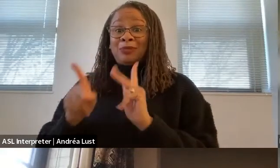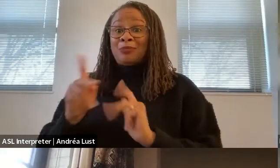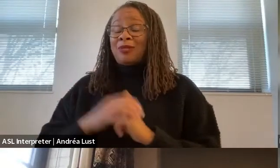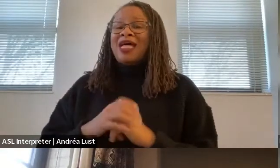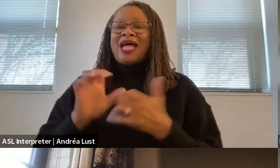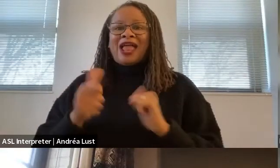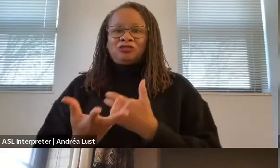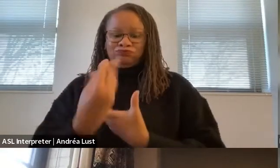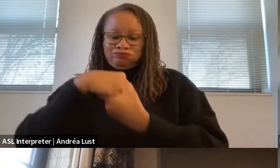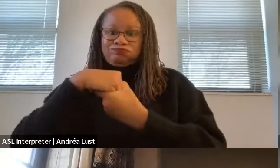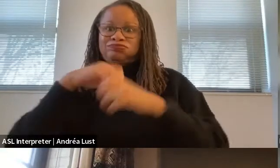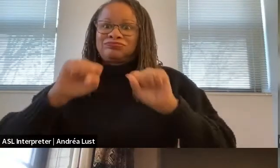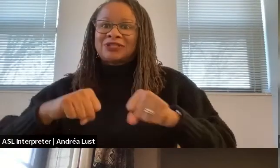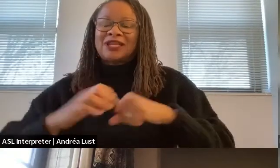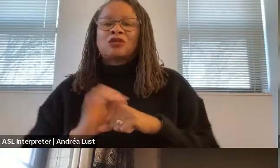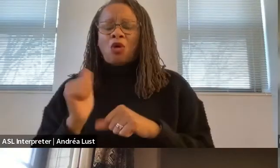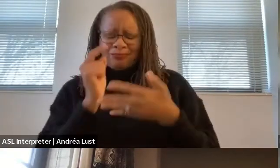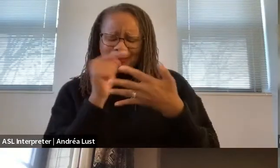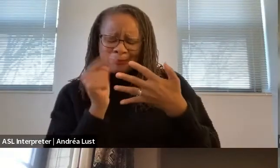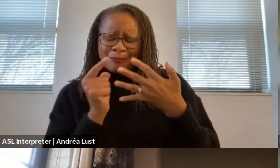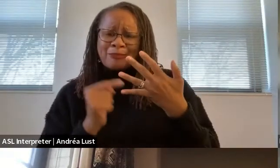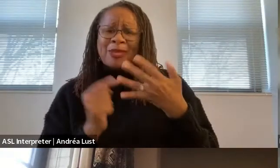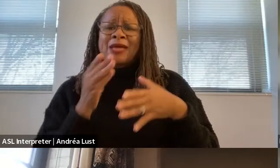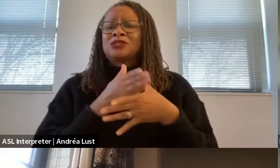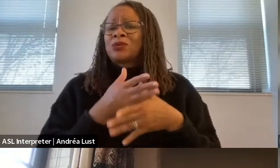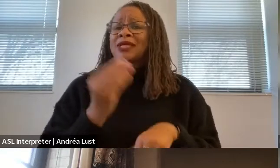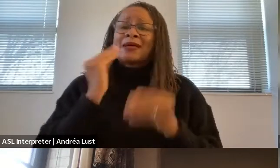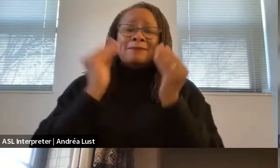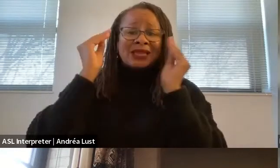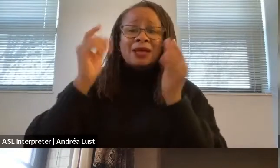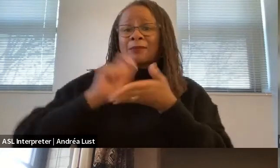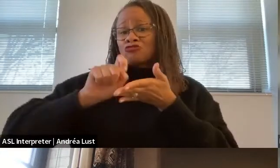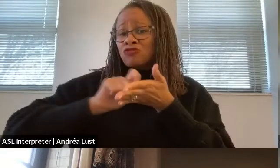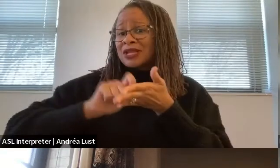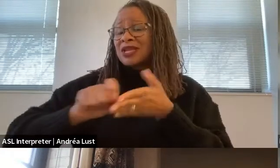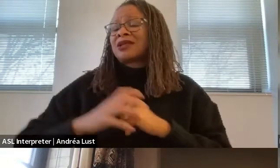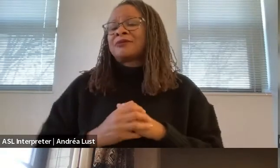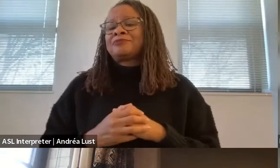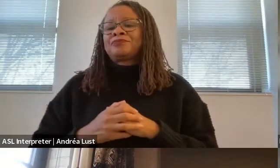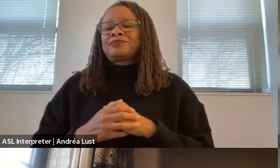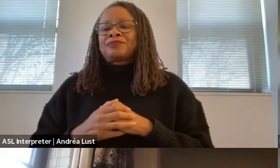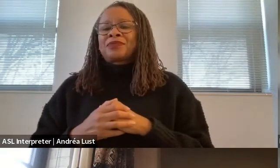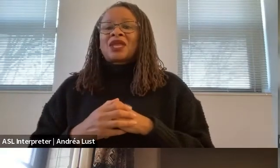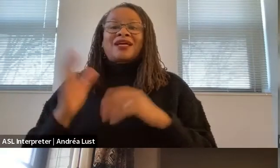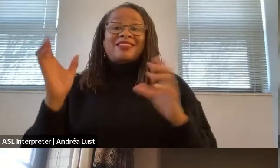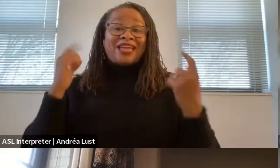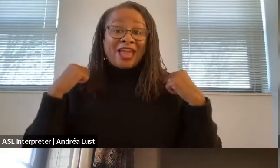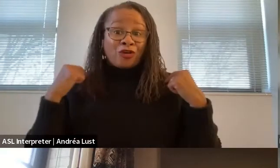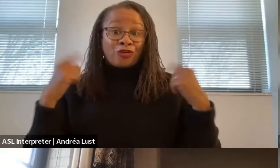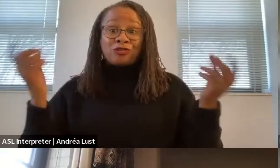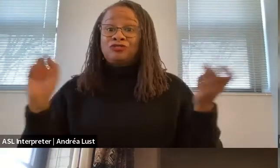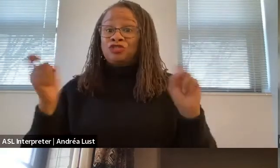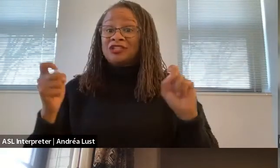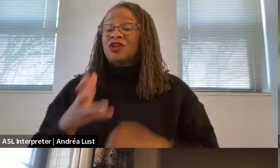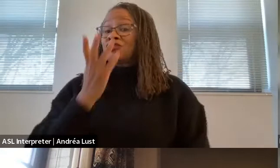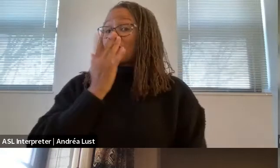engages, and all those little things, you know, between the makeup, the writing, the hairdos, the colors, you